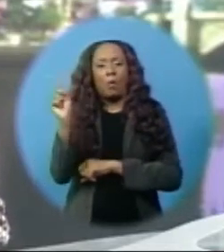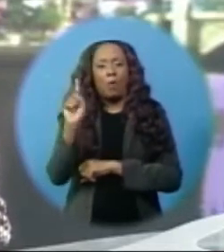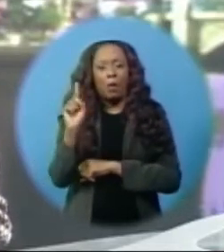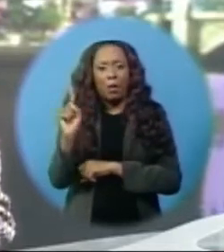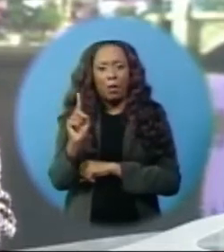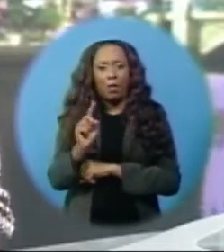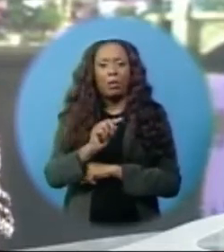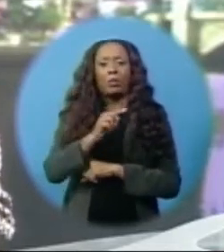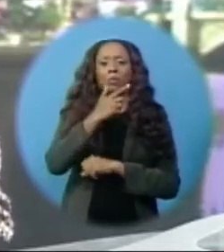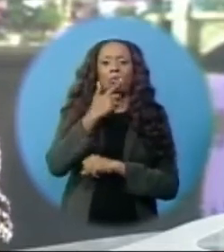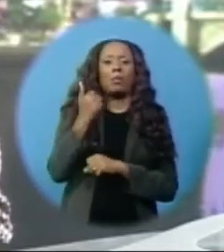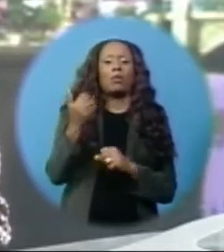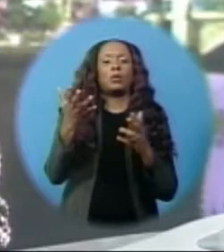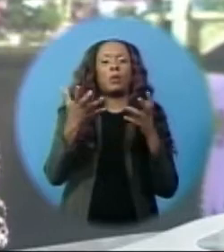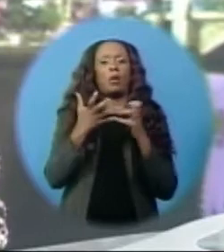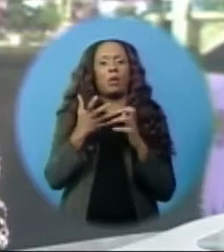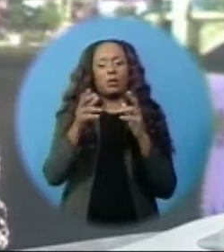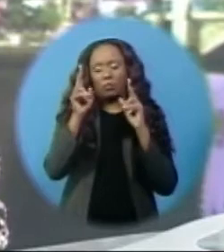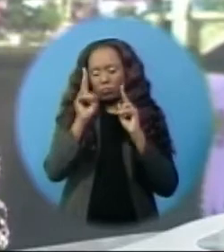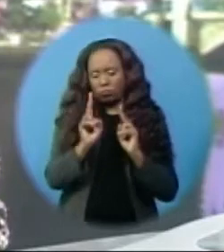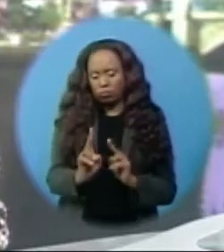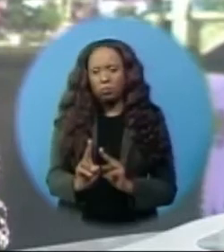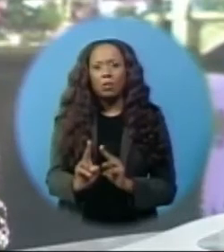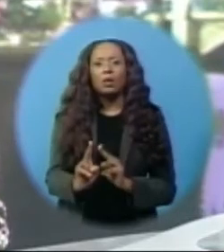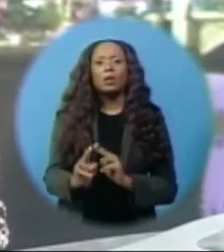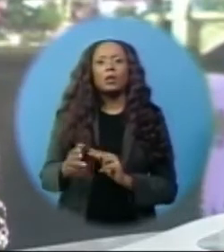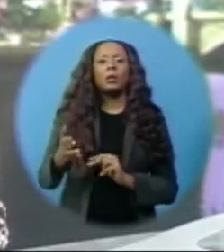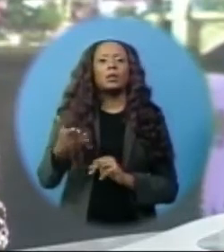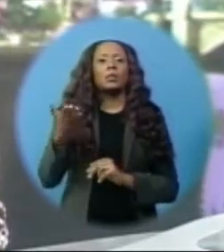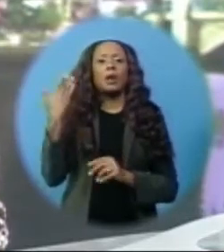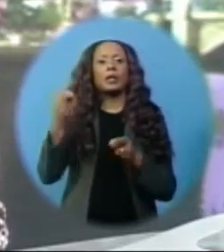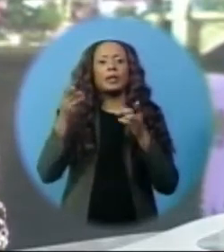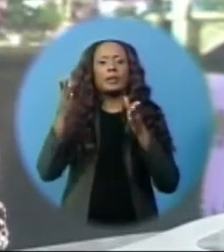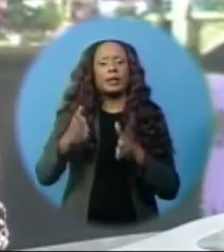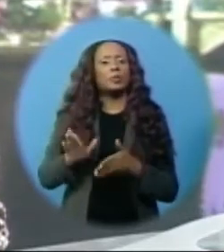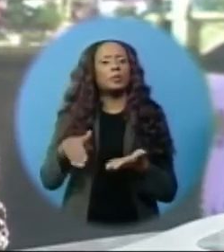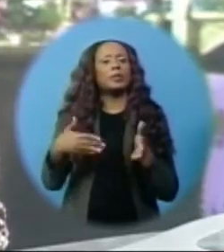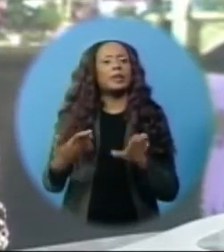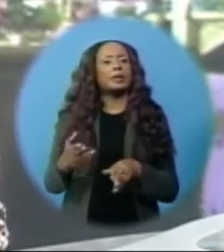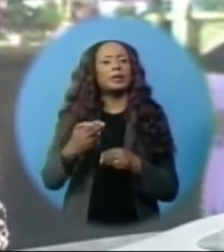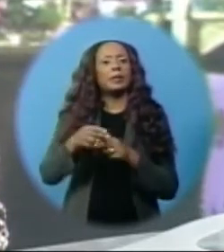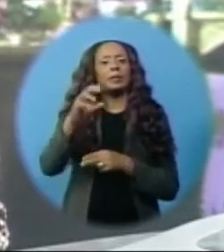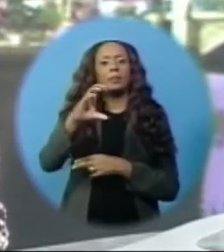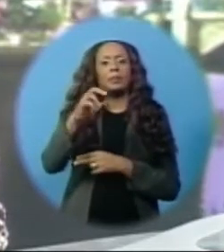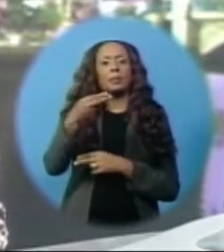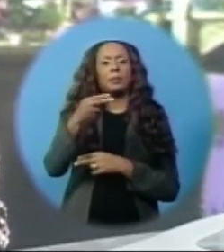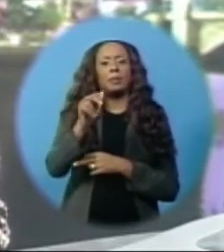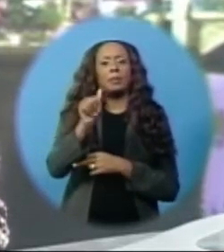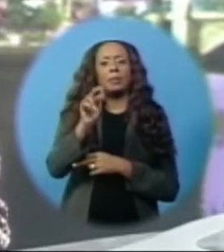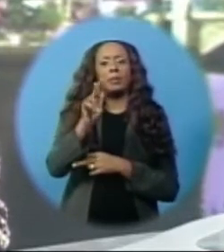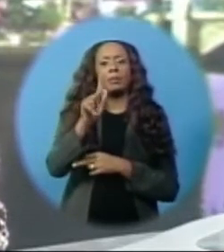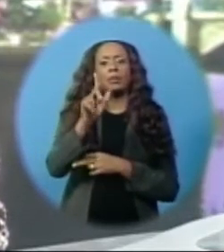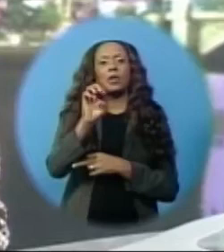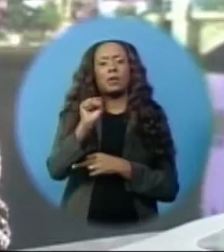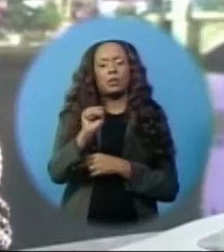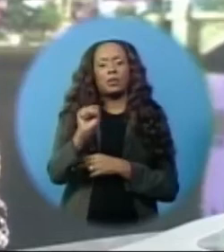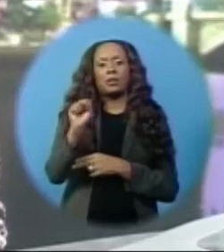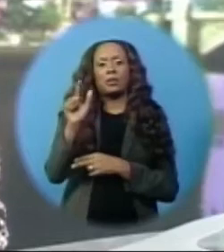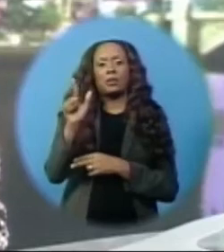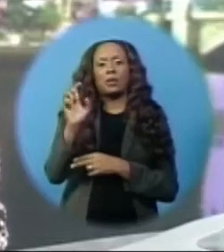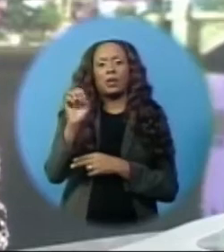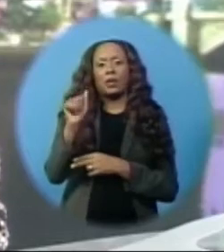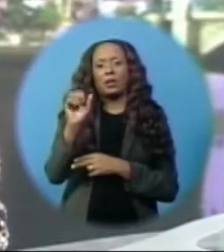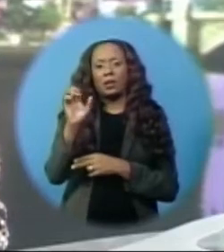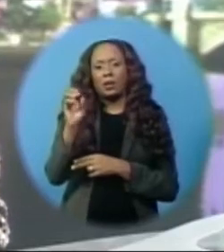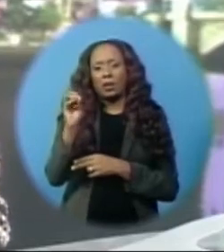Bar Association to pay tribute to the late Director of Public Prosecutions, Charles Leacock QC, the